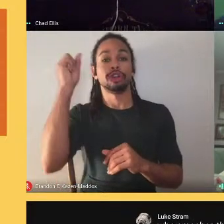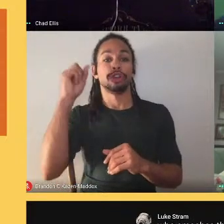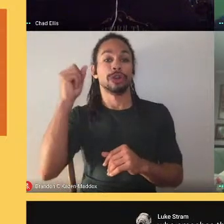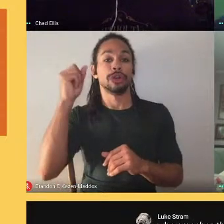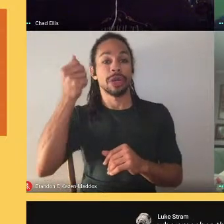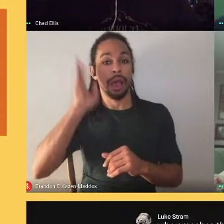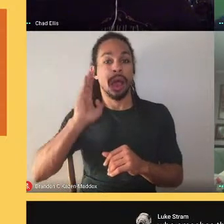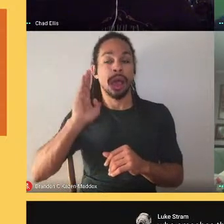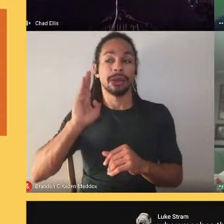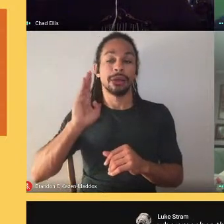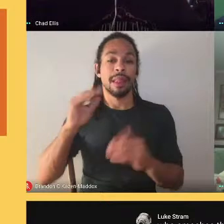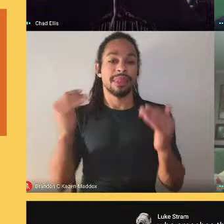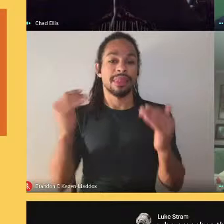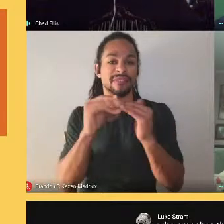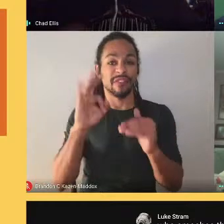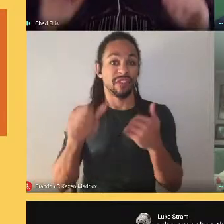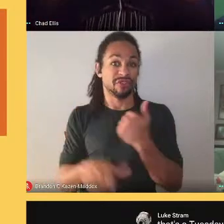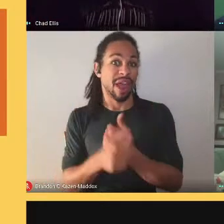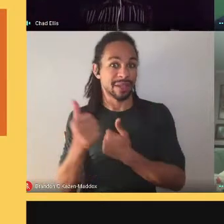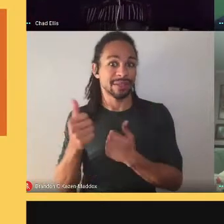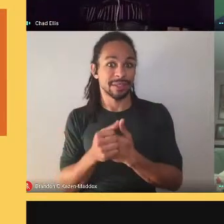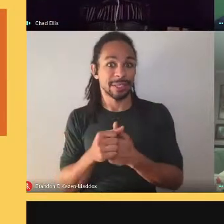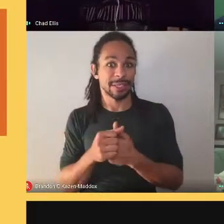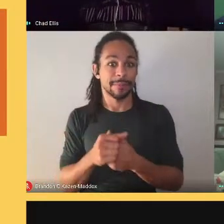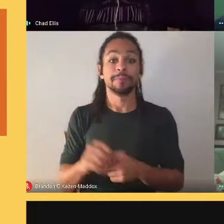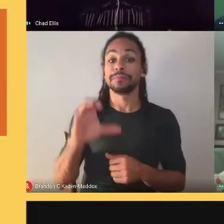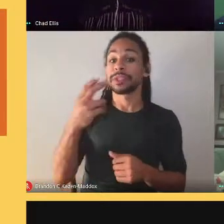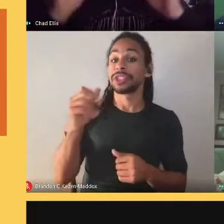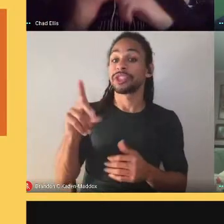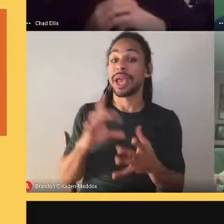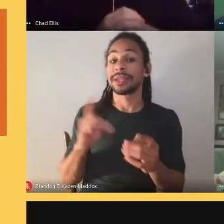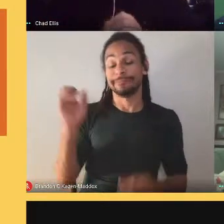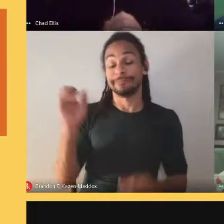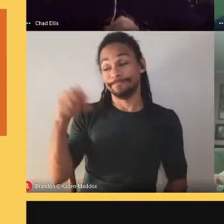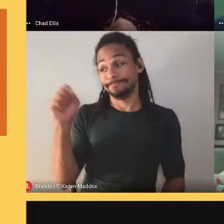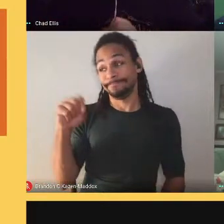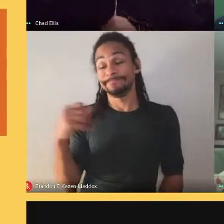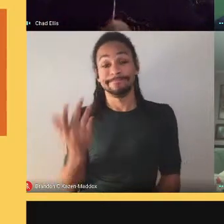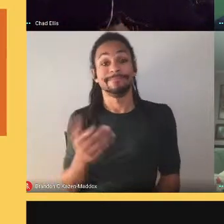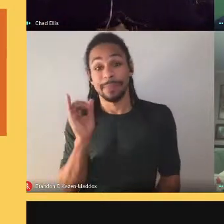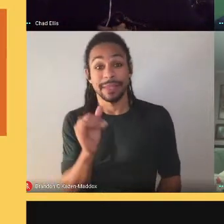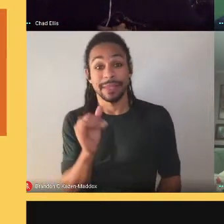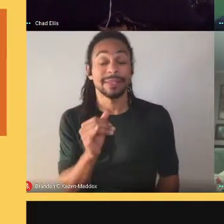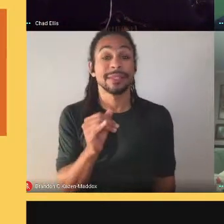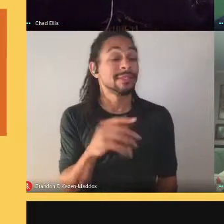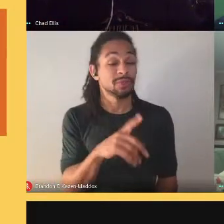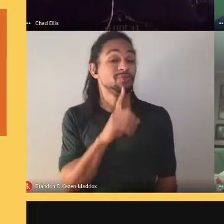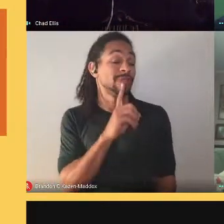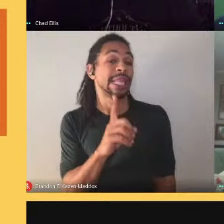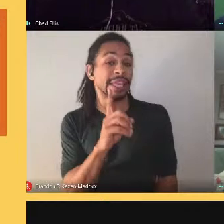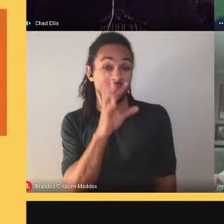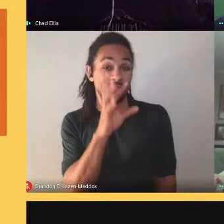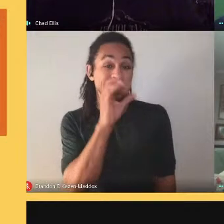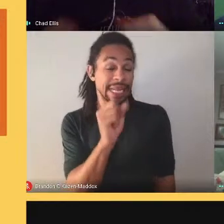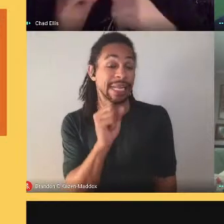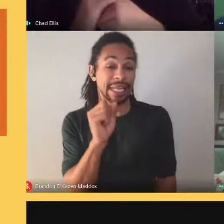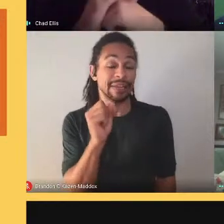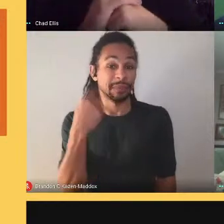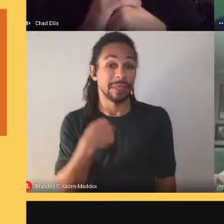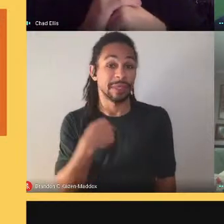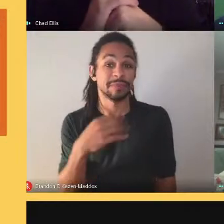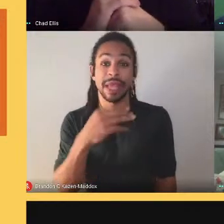Mm-hmm. Yeah, approaching a game system as a system, that's fascinating to me. And Mariam, something that like I